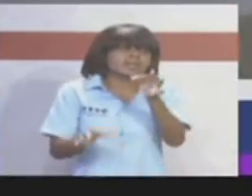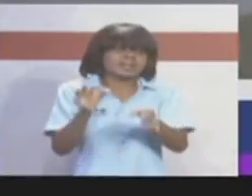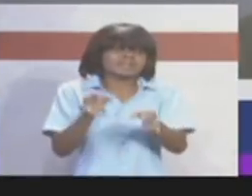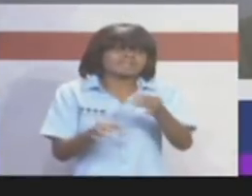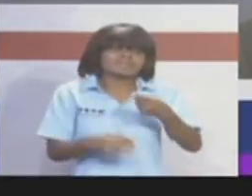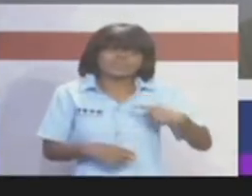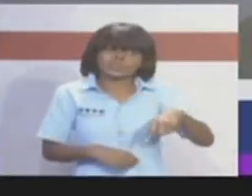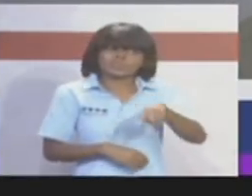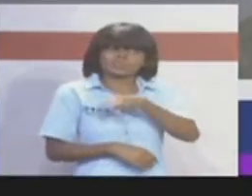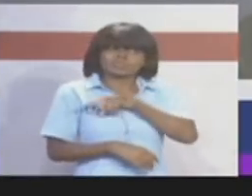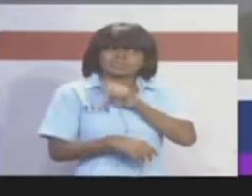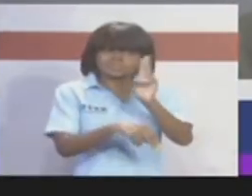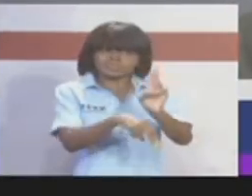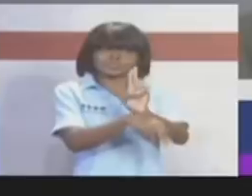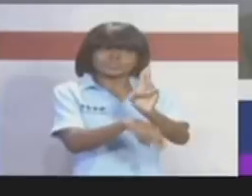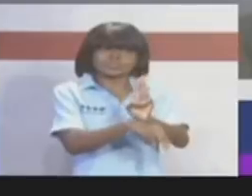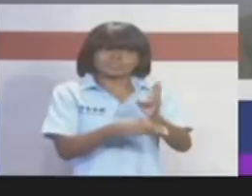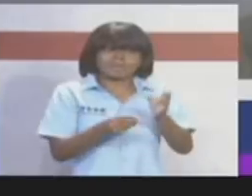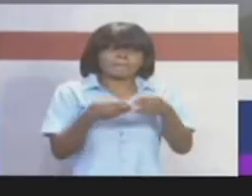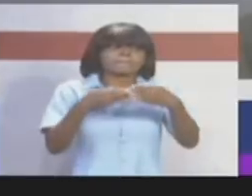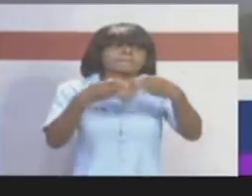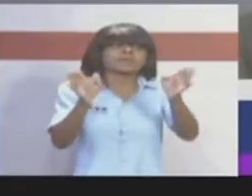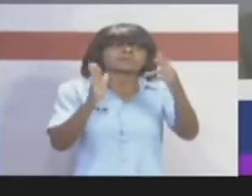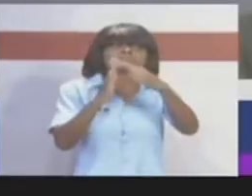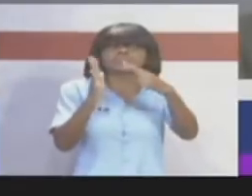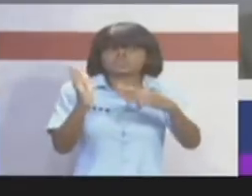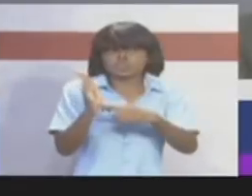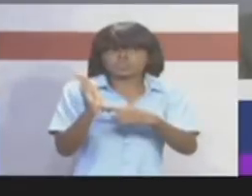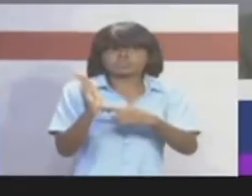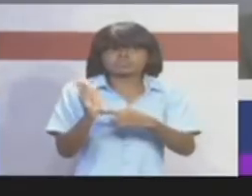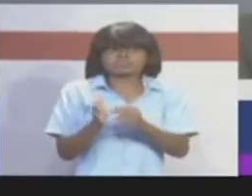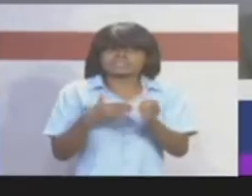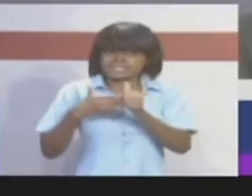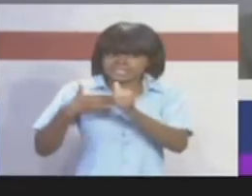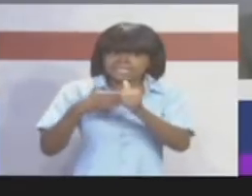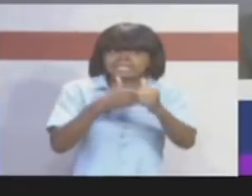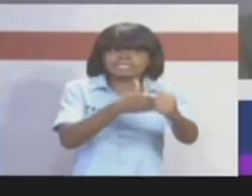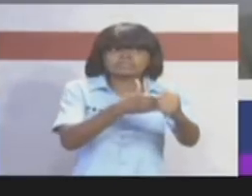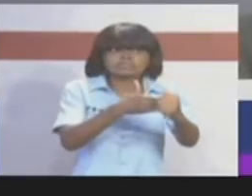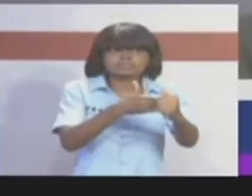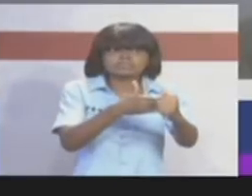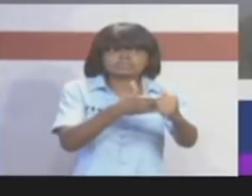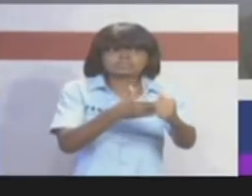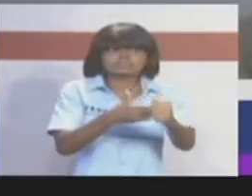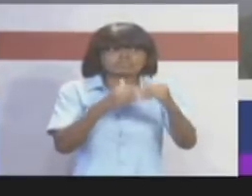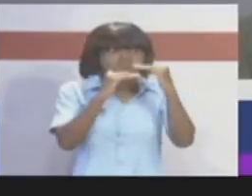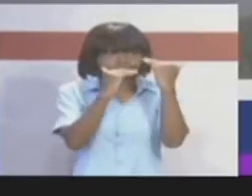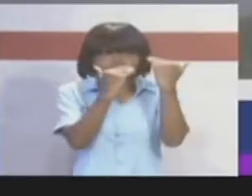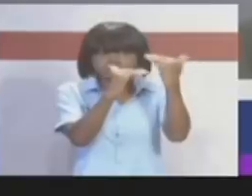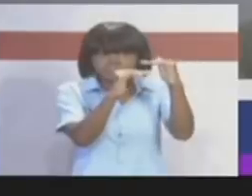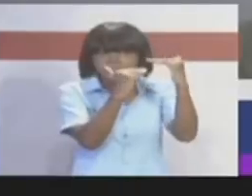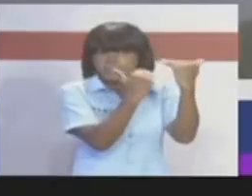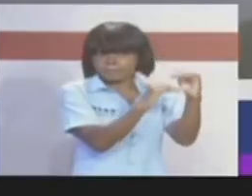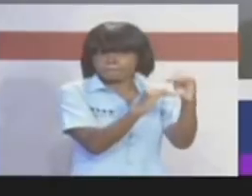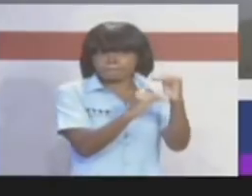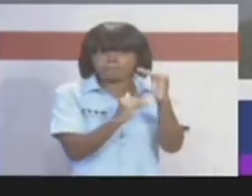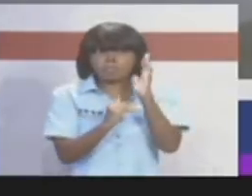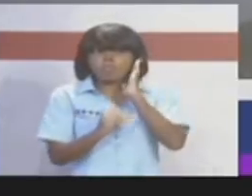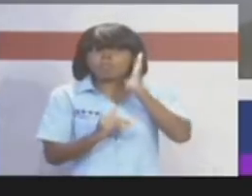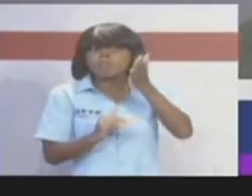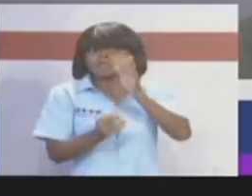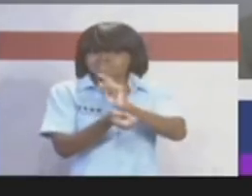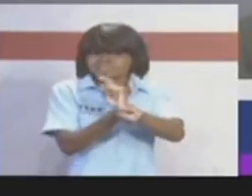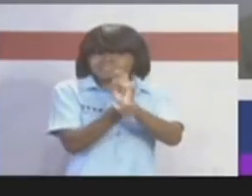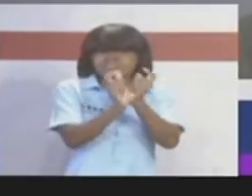of guide restrictions during this period, is it going to have any changes such as opening times for